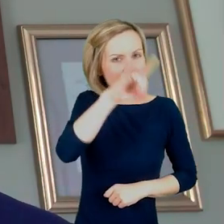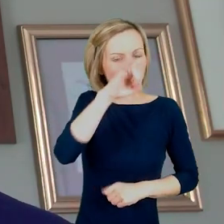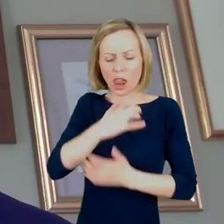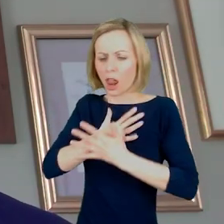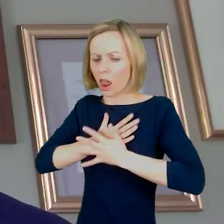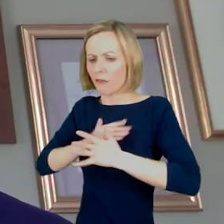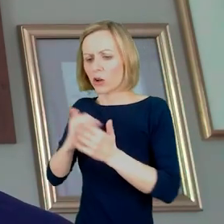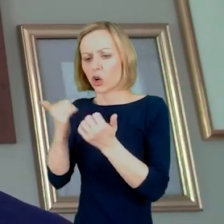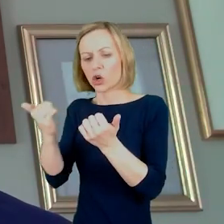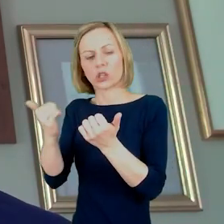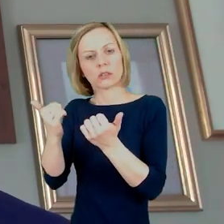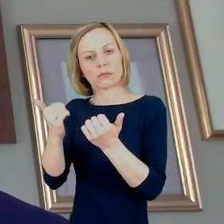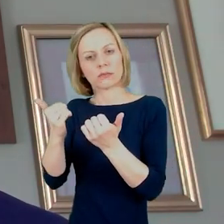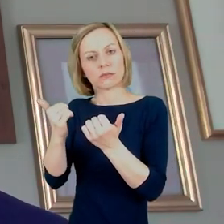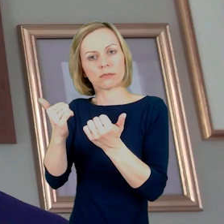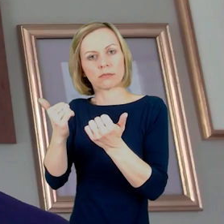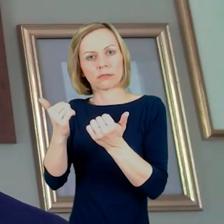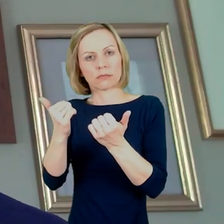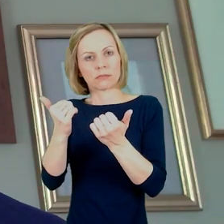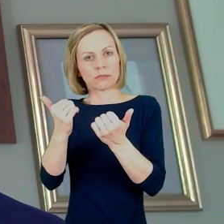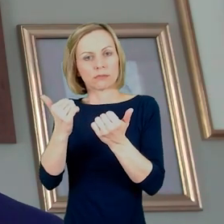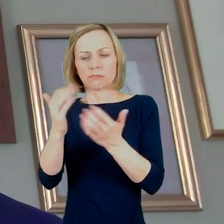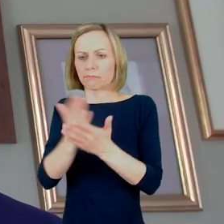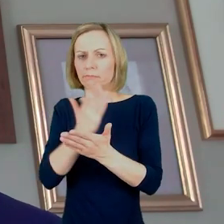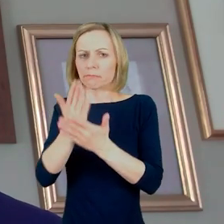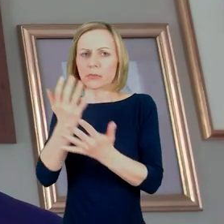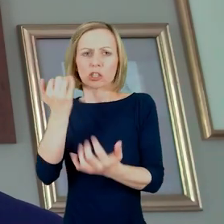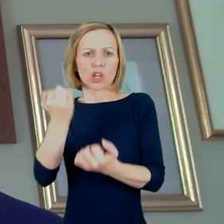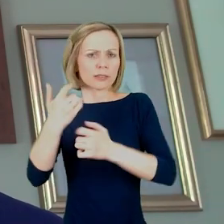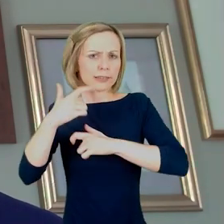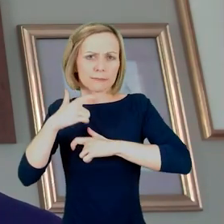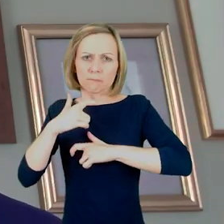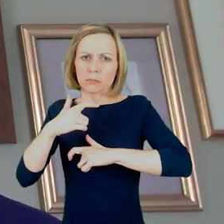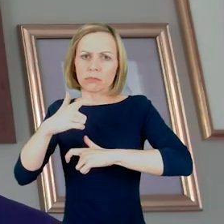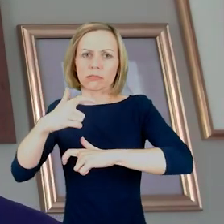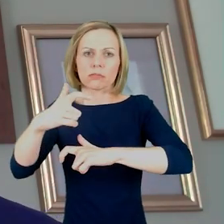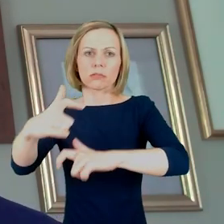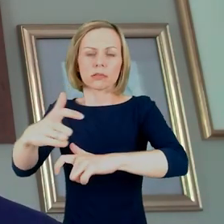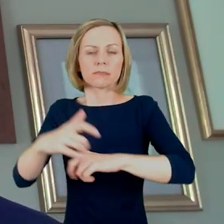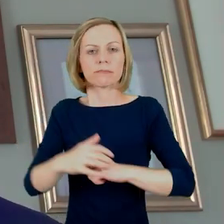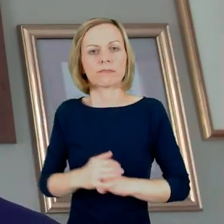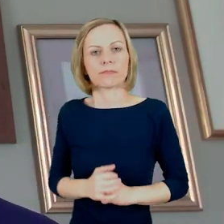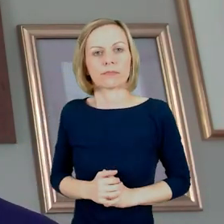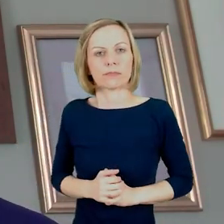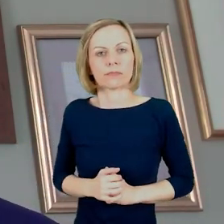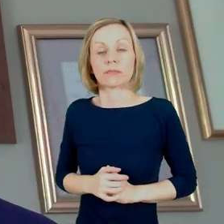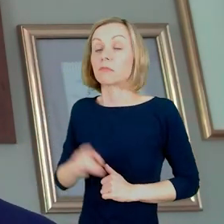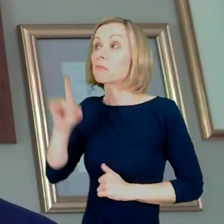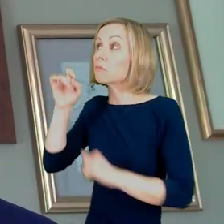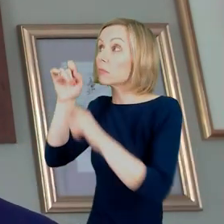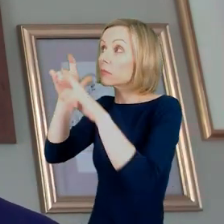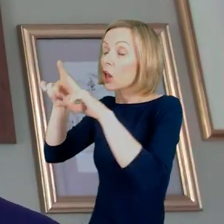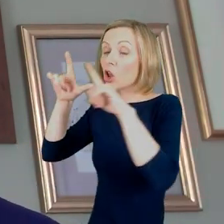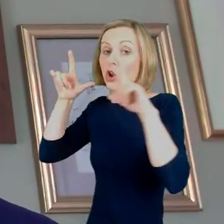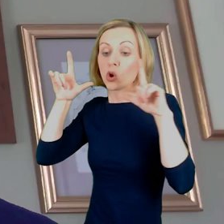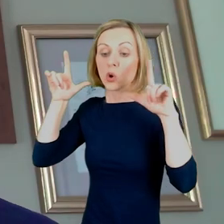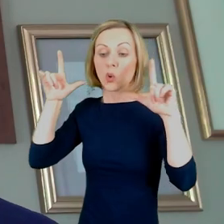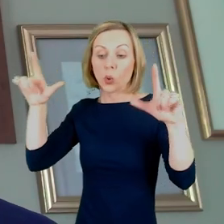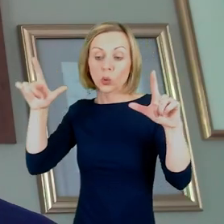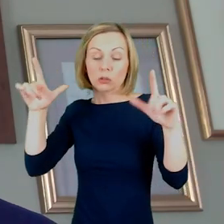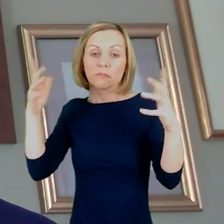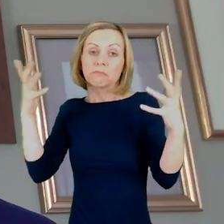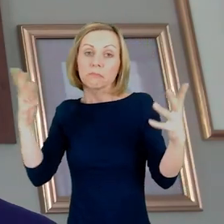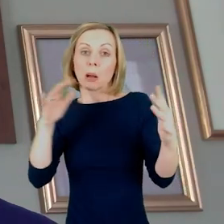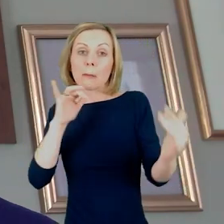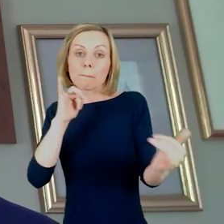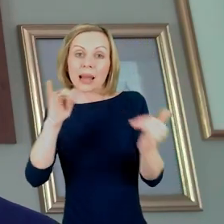and establish justice in the gate. It may be that the Lord, the God of hosts, will